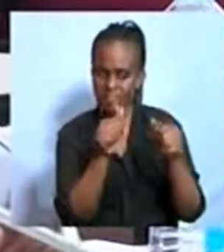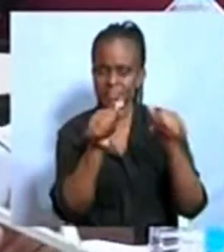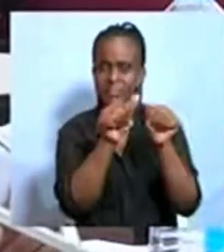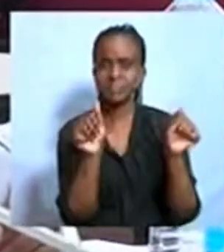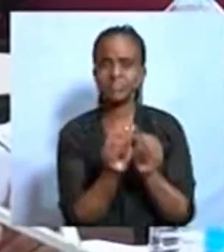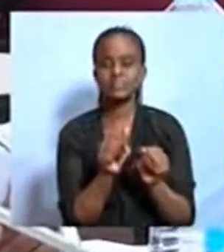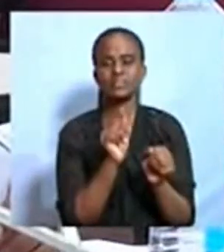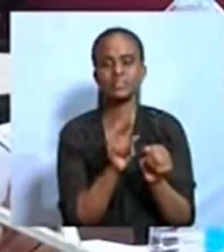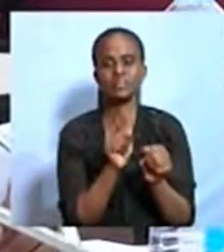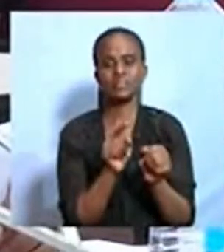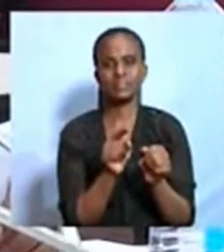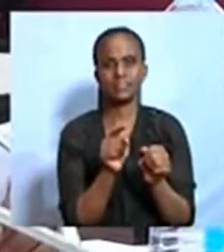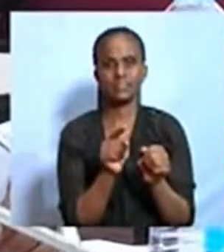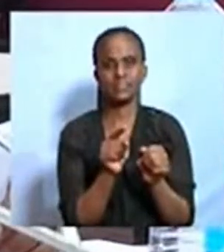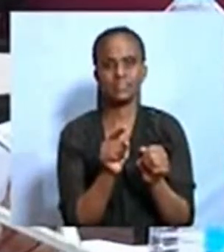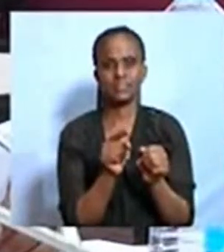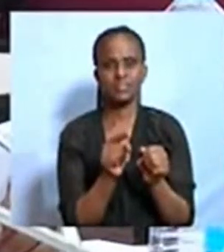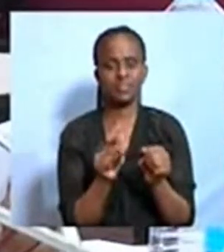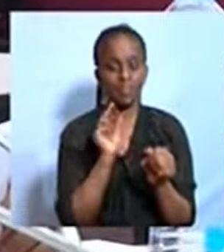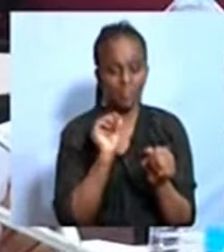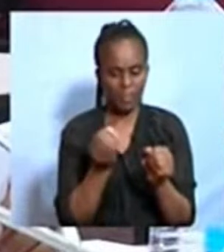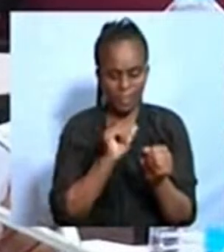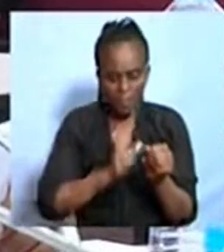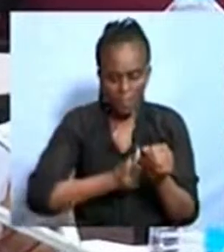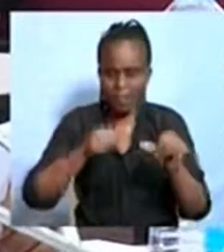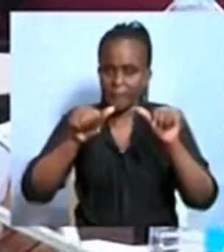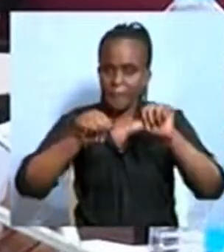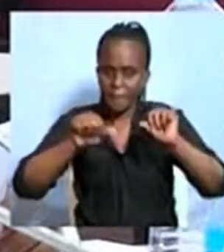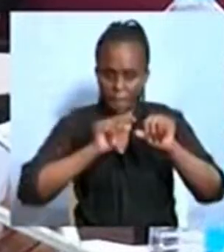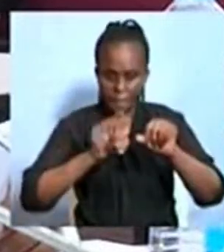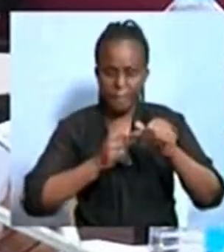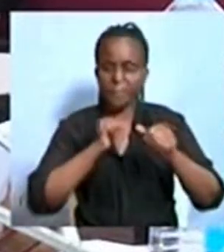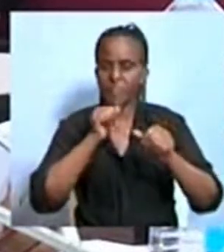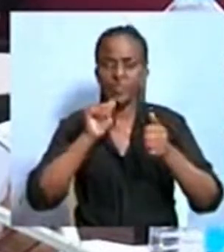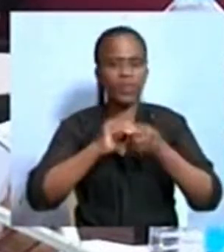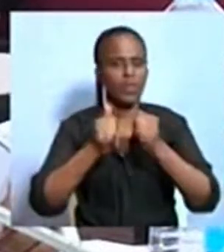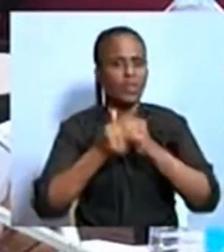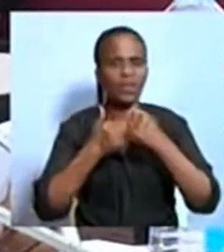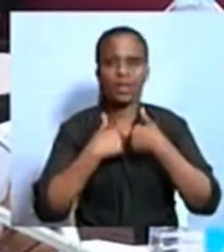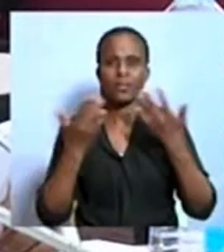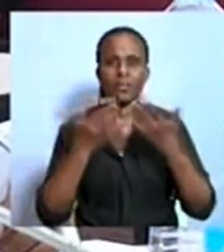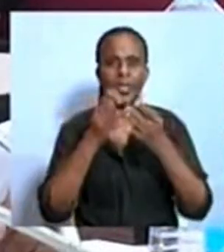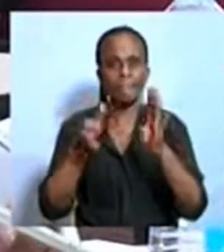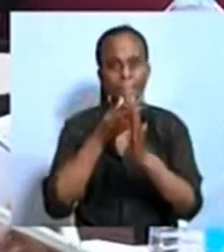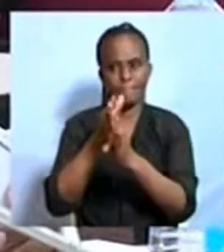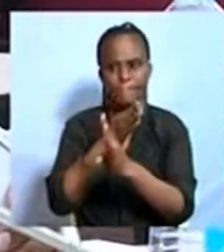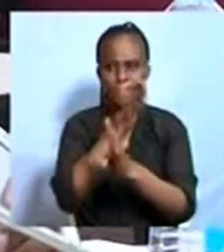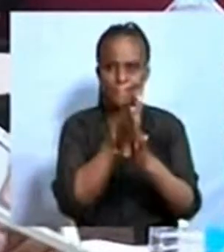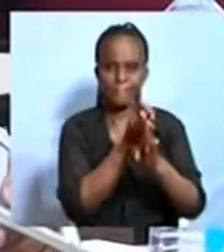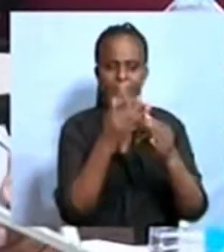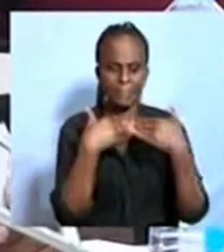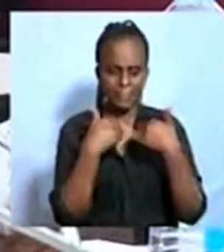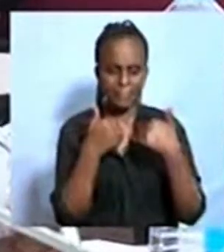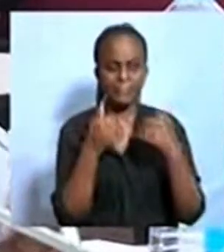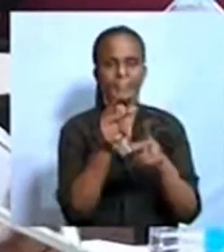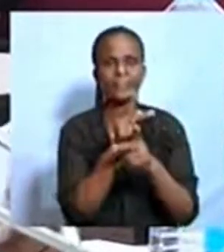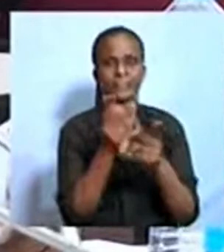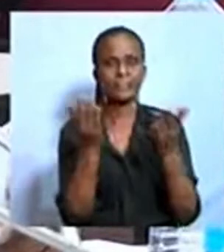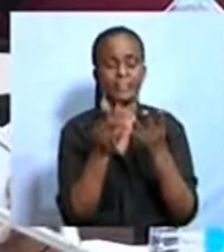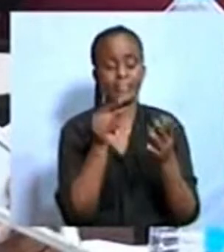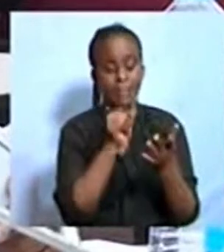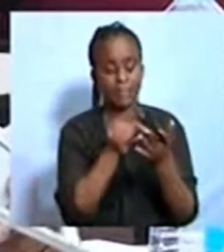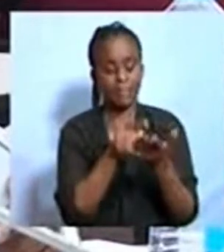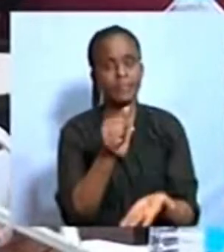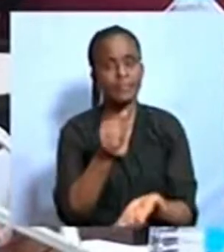areas. From our analysis, we do not have a problem with allocation that has gone towards primary health care. This